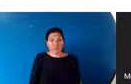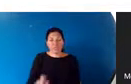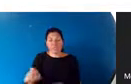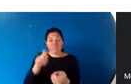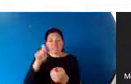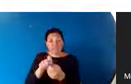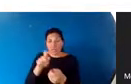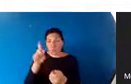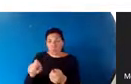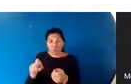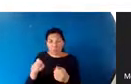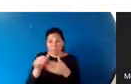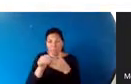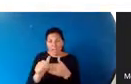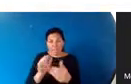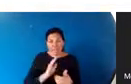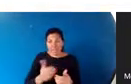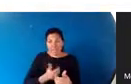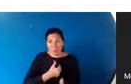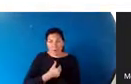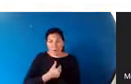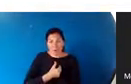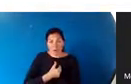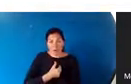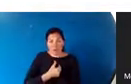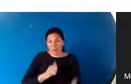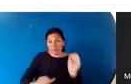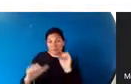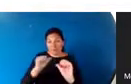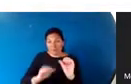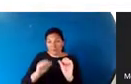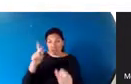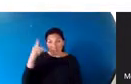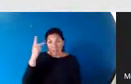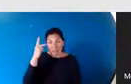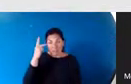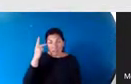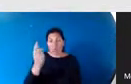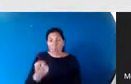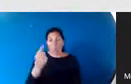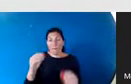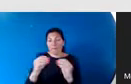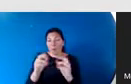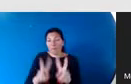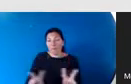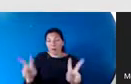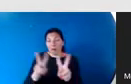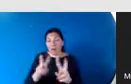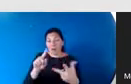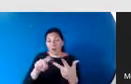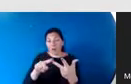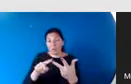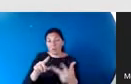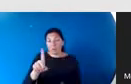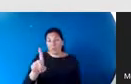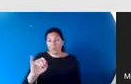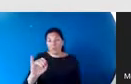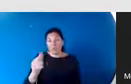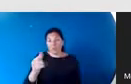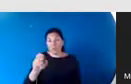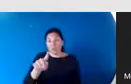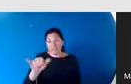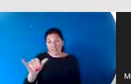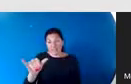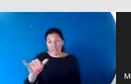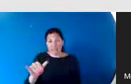what should be guiding our science and our politics. And one more value which I'd to surface is dignity. from a piece I wrote about elevating